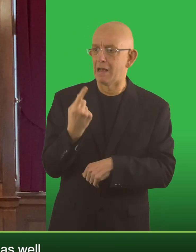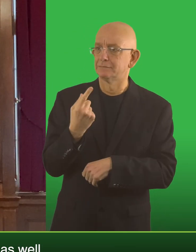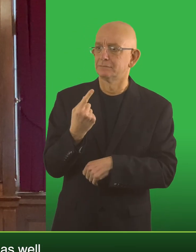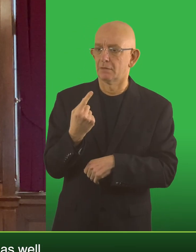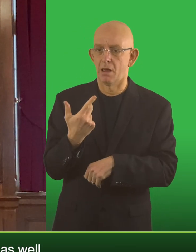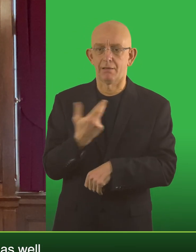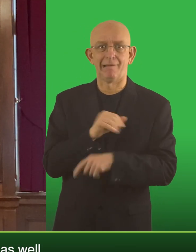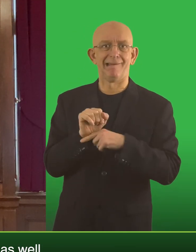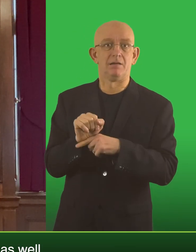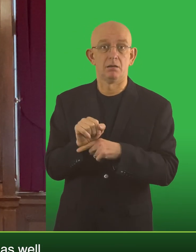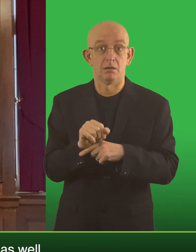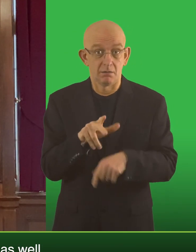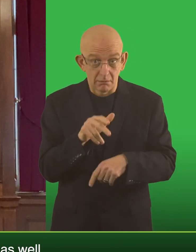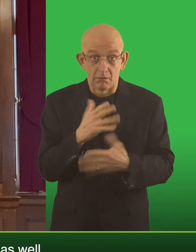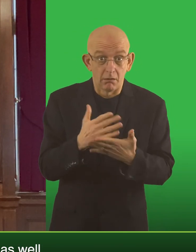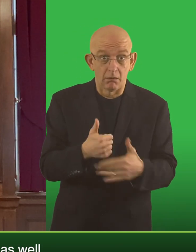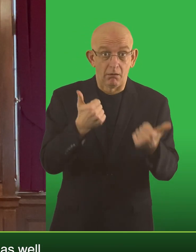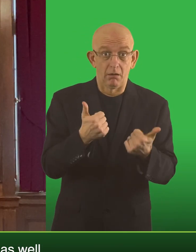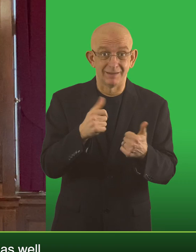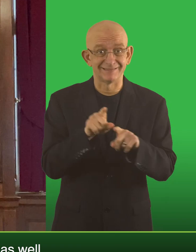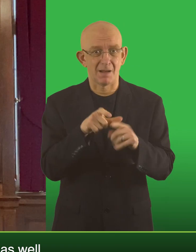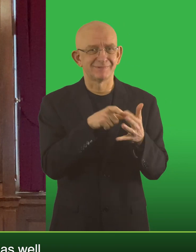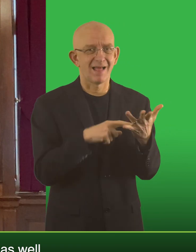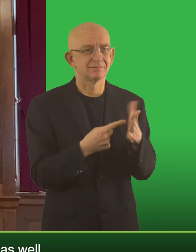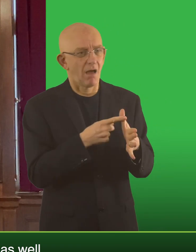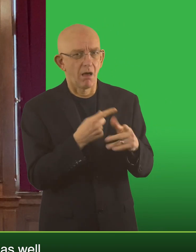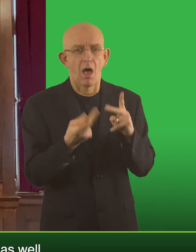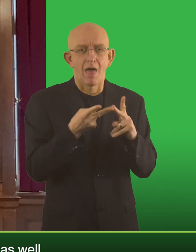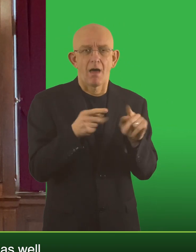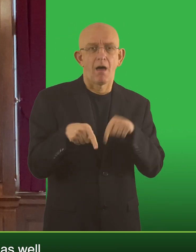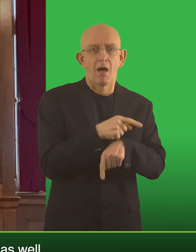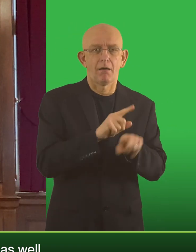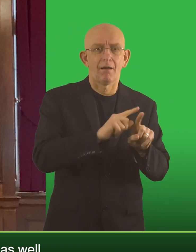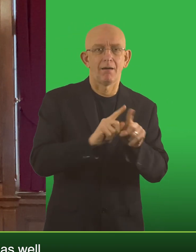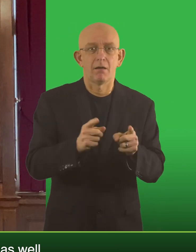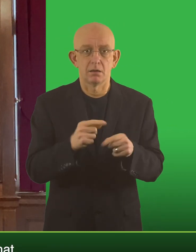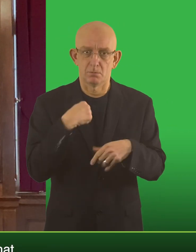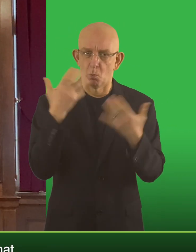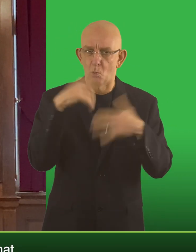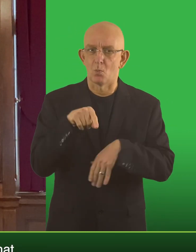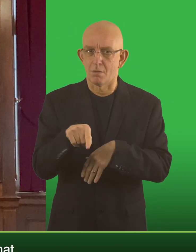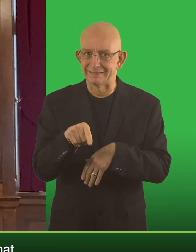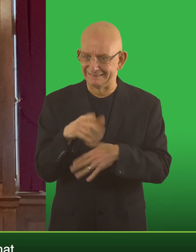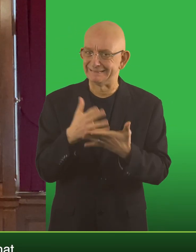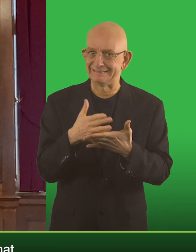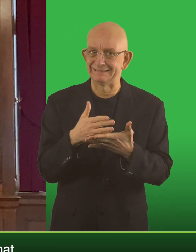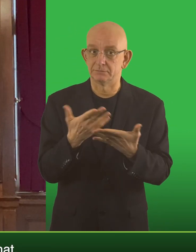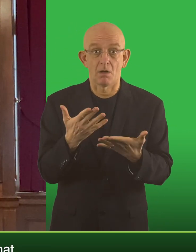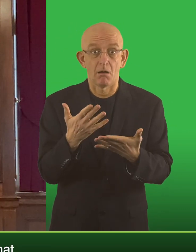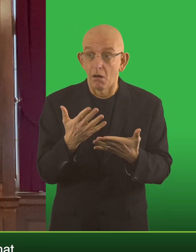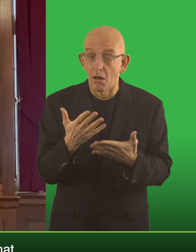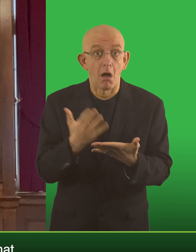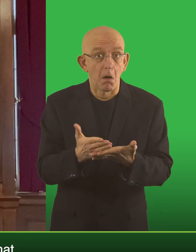escape. Would the vaccines work as well as they have done against Delta and earlier variants? I was worried about